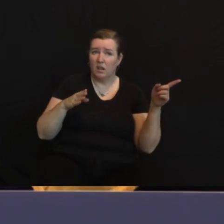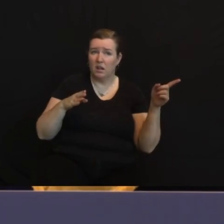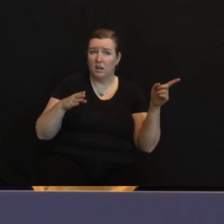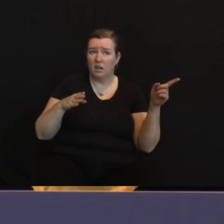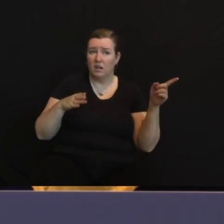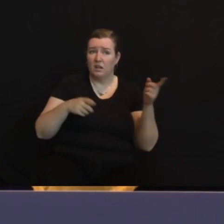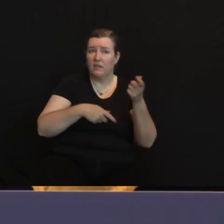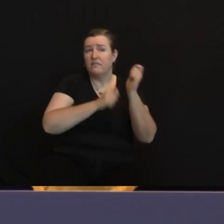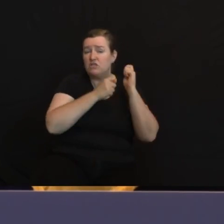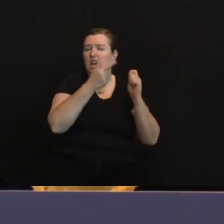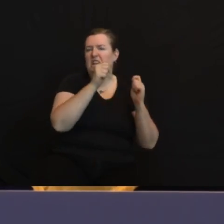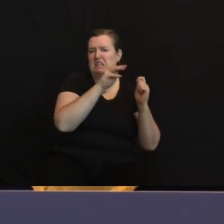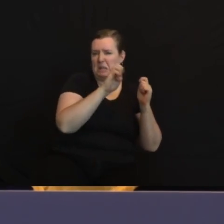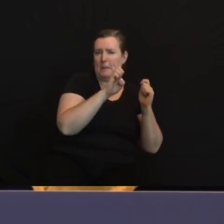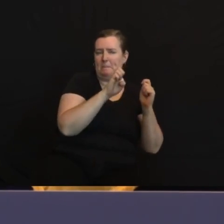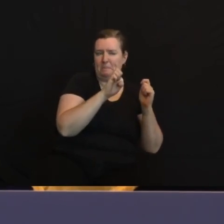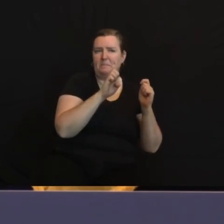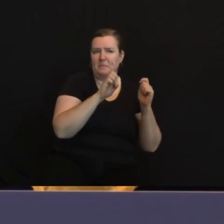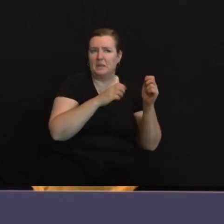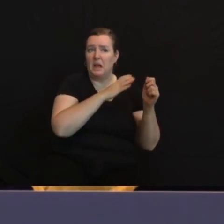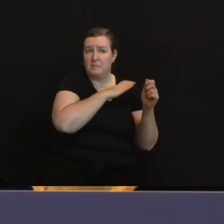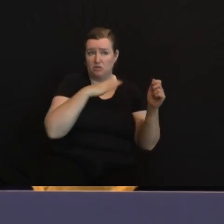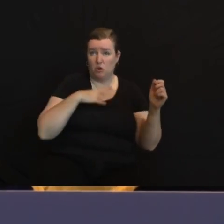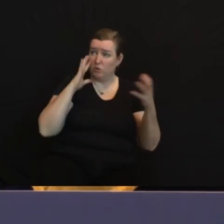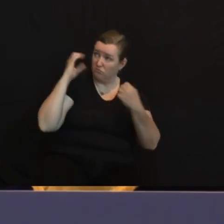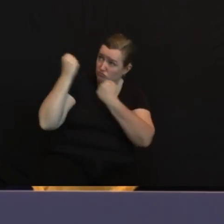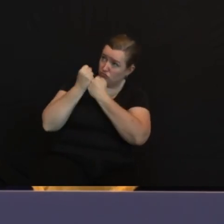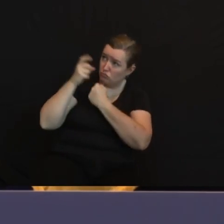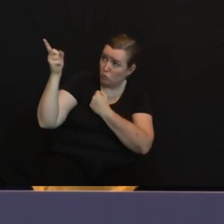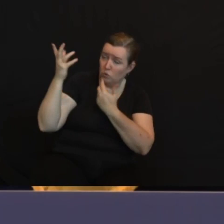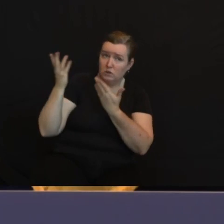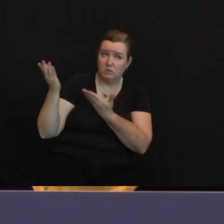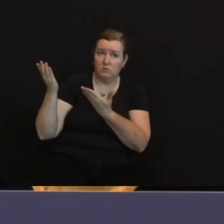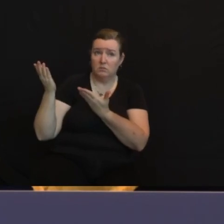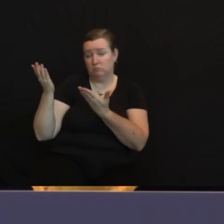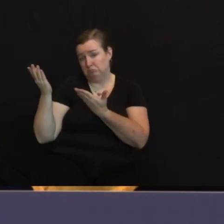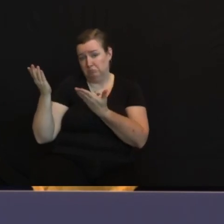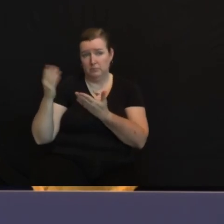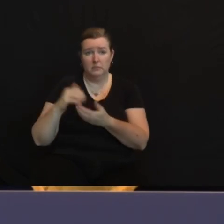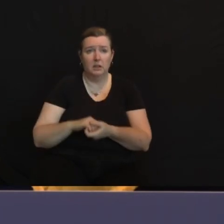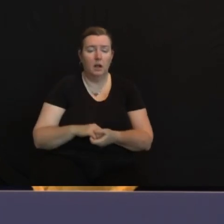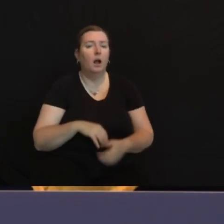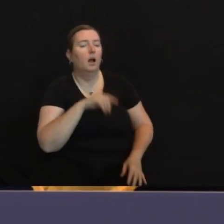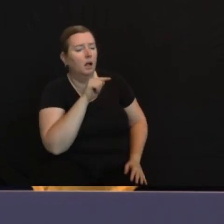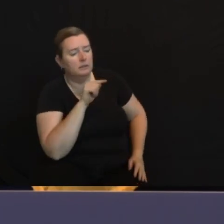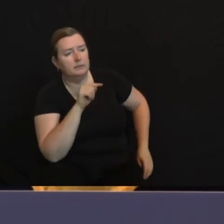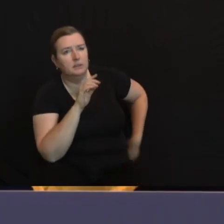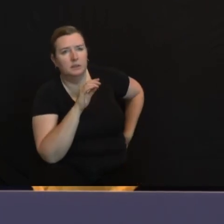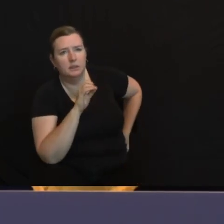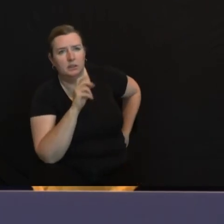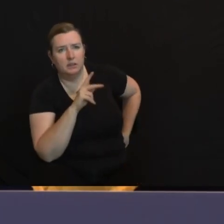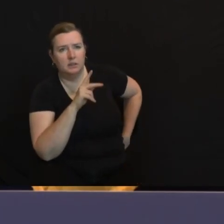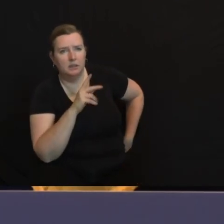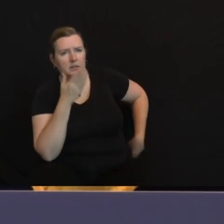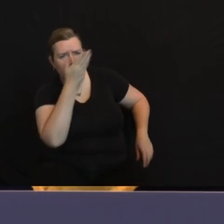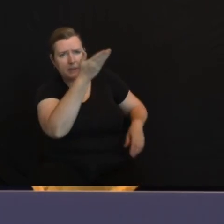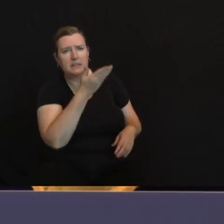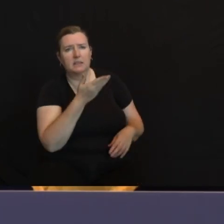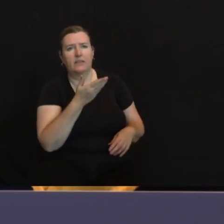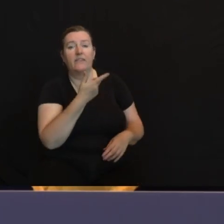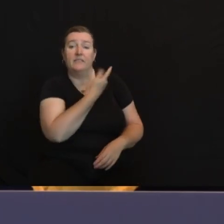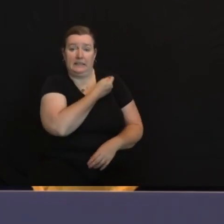to unilaterally end the bear hunt? We'll go quickly through these. In fact, we did submit our vaccine plan